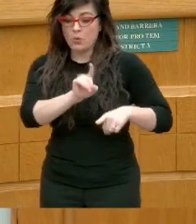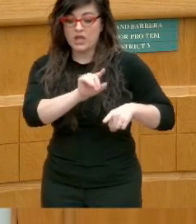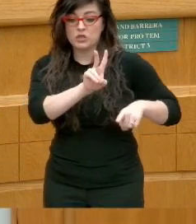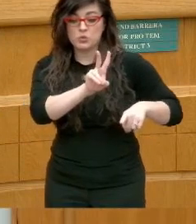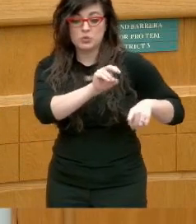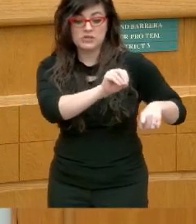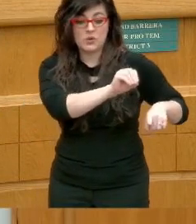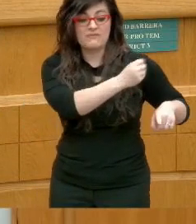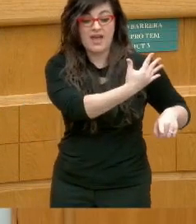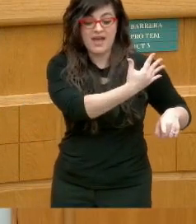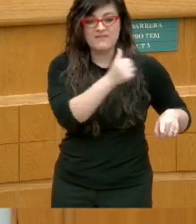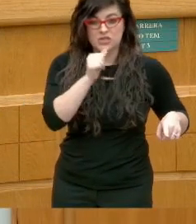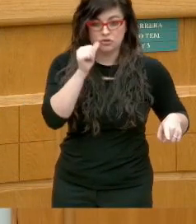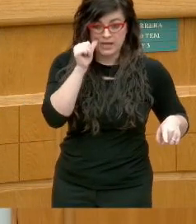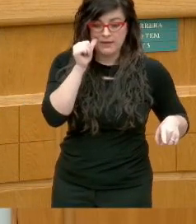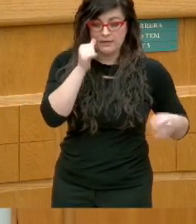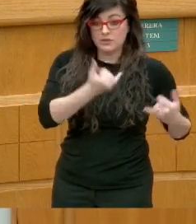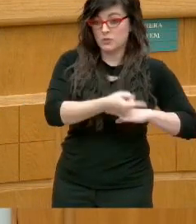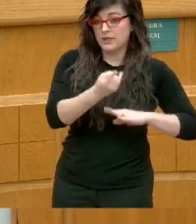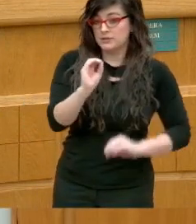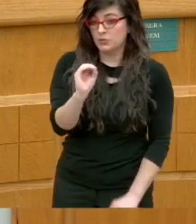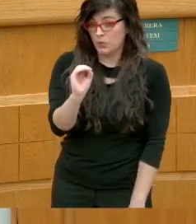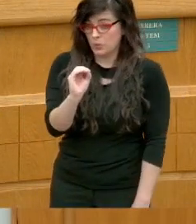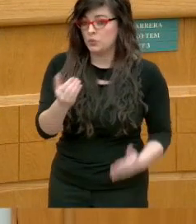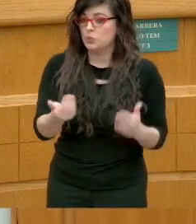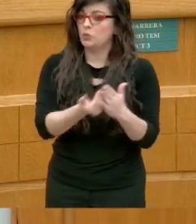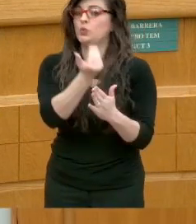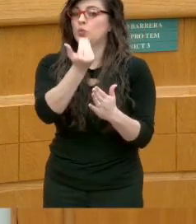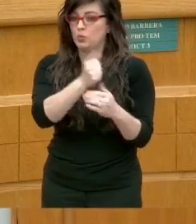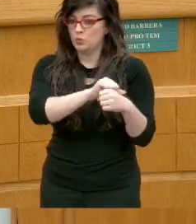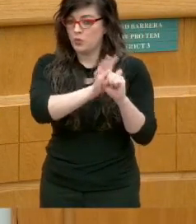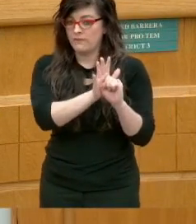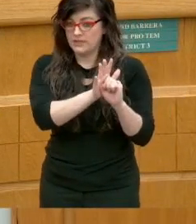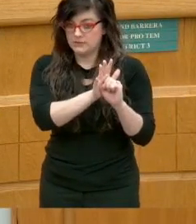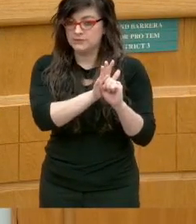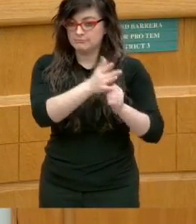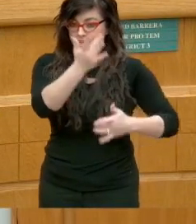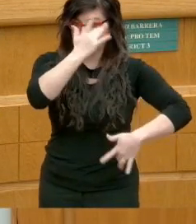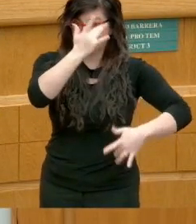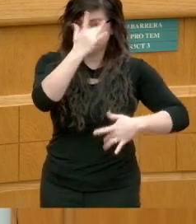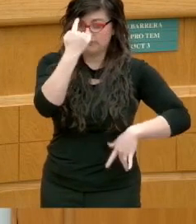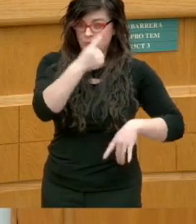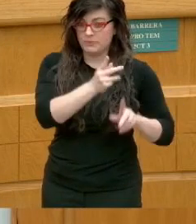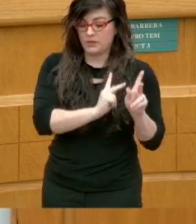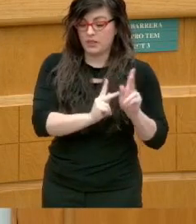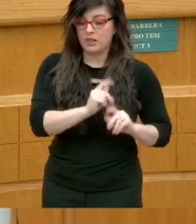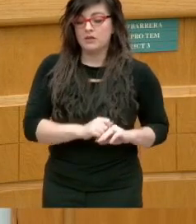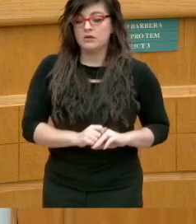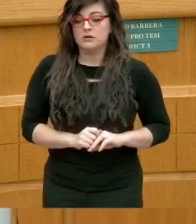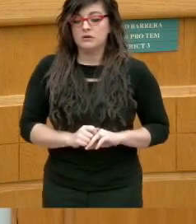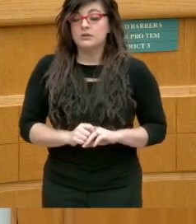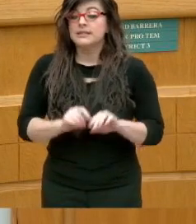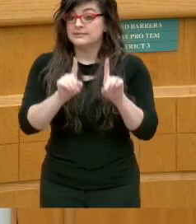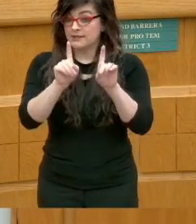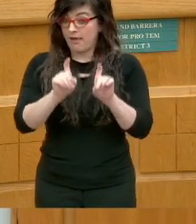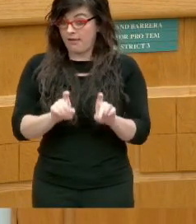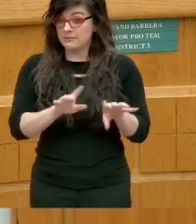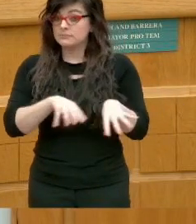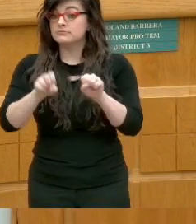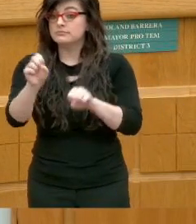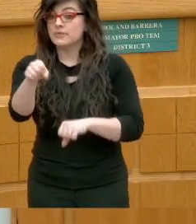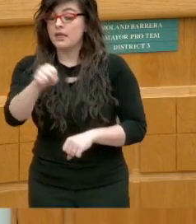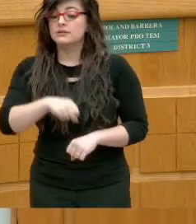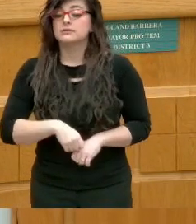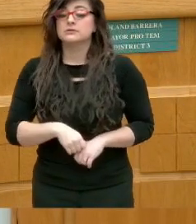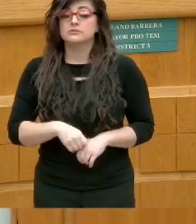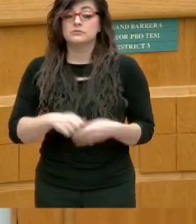5, yesterday, but today 0 additional cases, and there was testing performed, and there was 0 results, and I'll